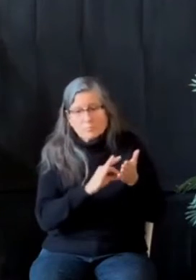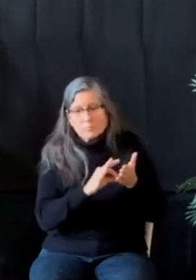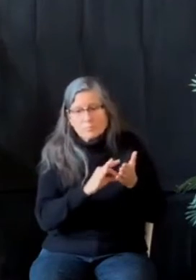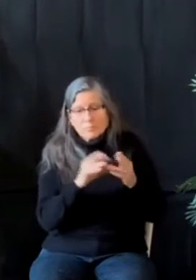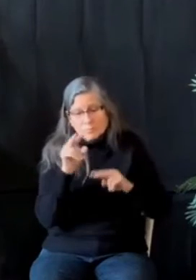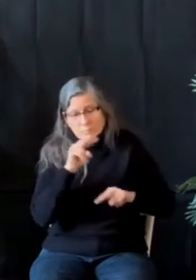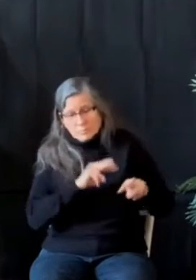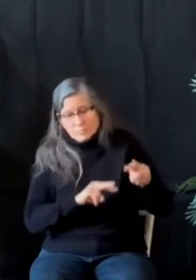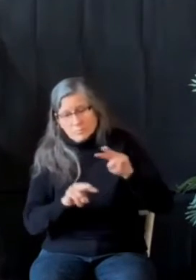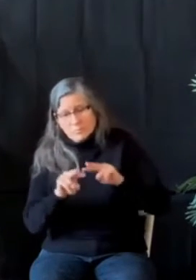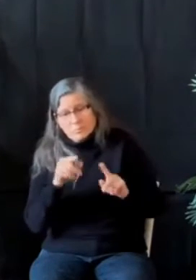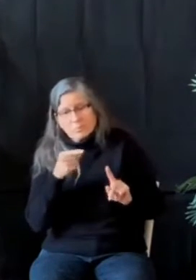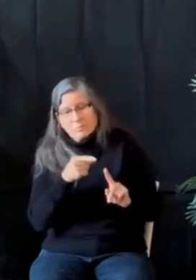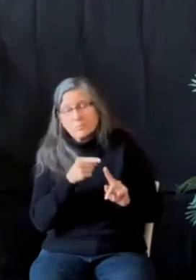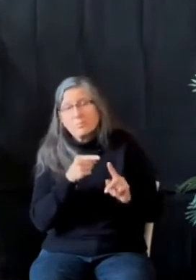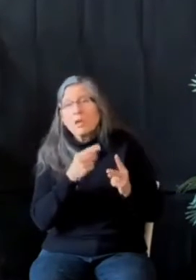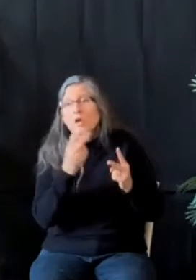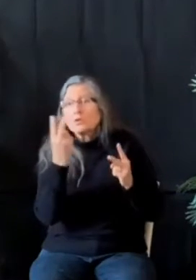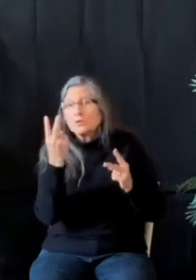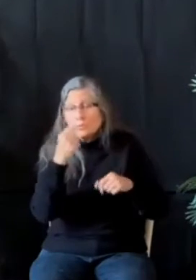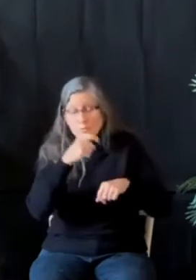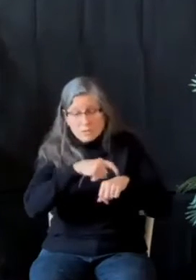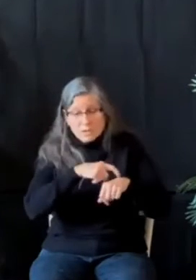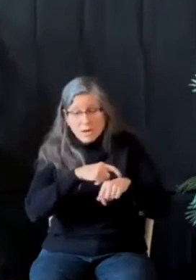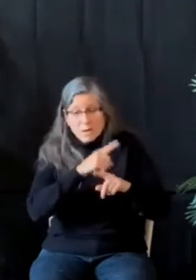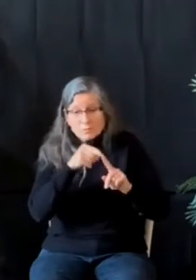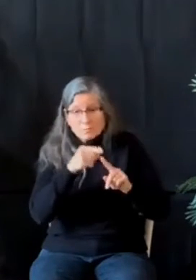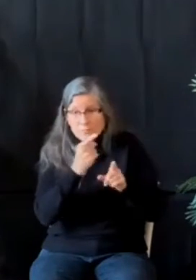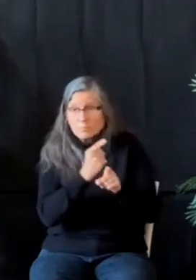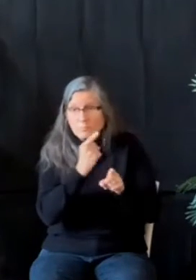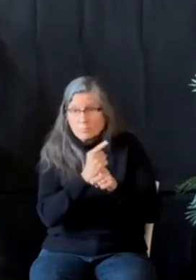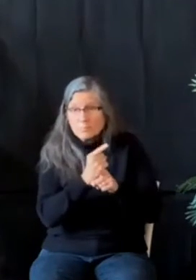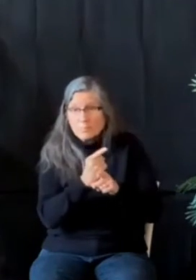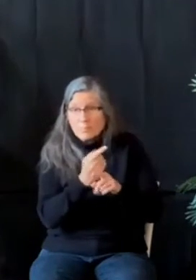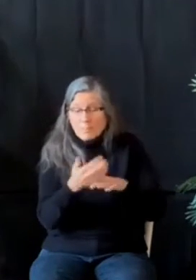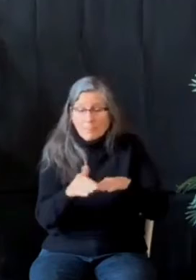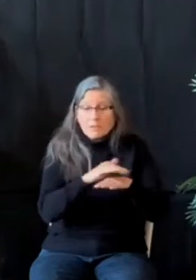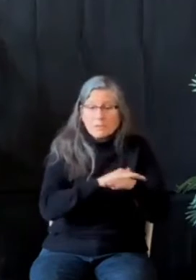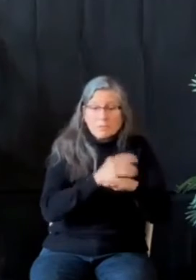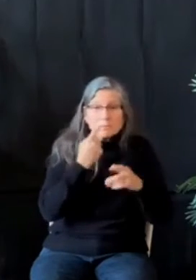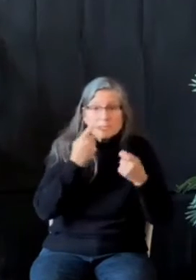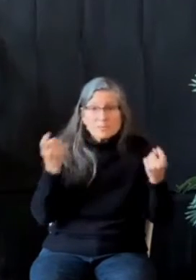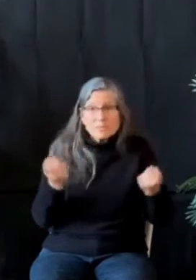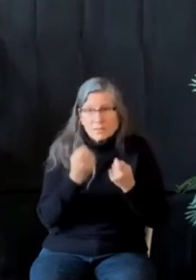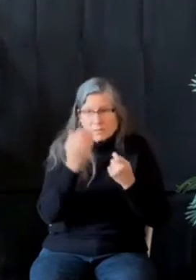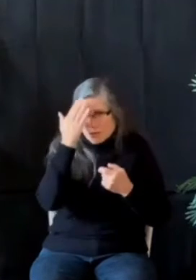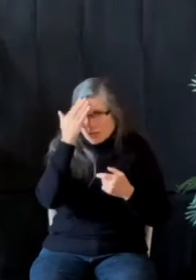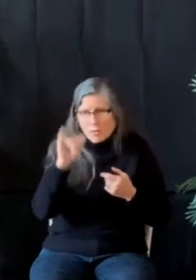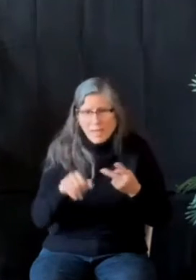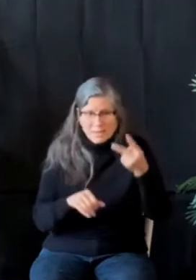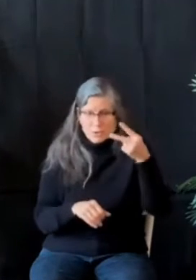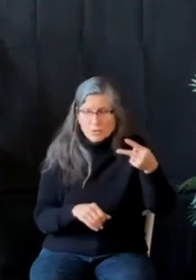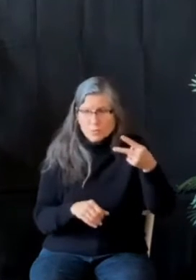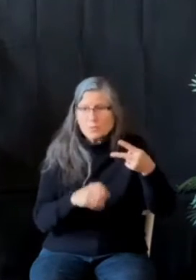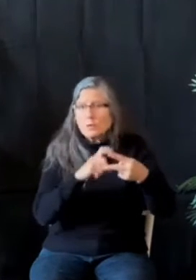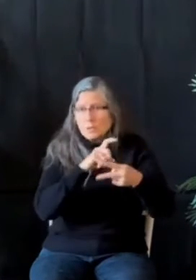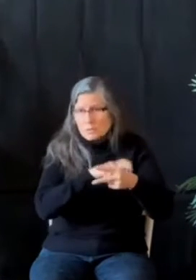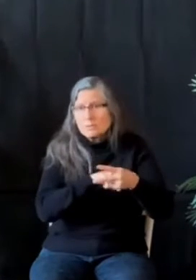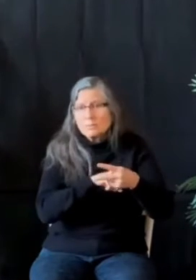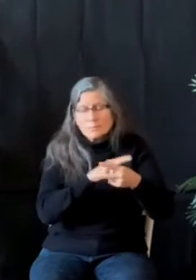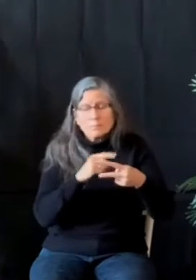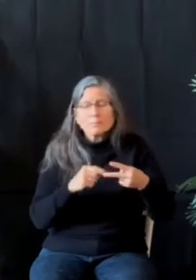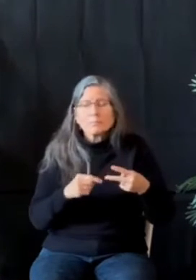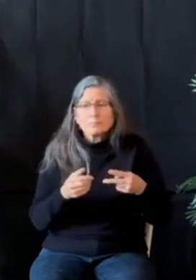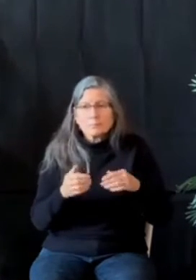this, and there are two times when it's appropriate to cover sin. Did you know that? There are two times when